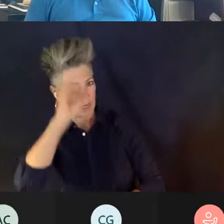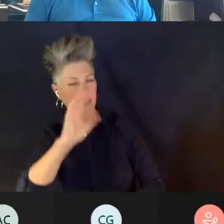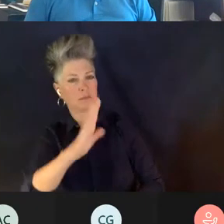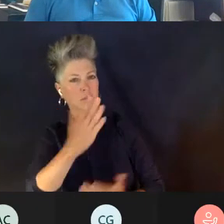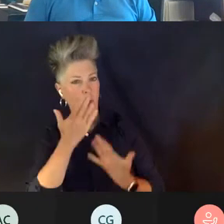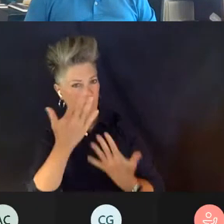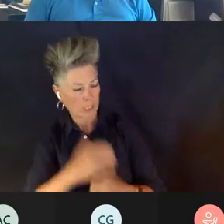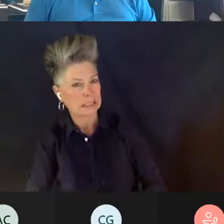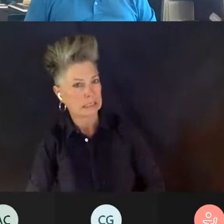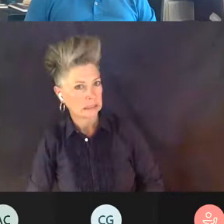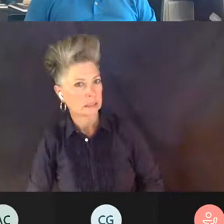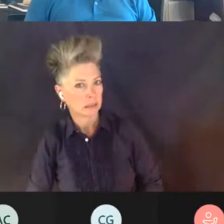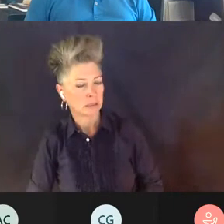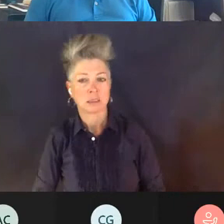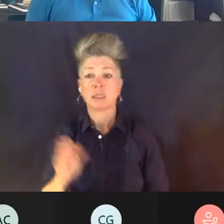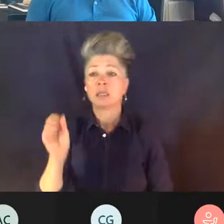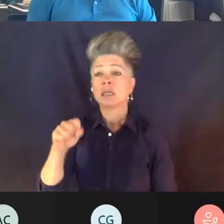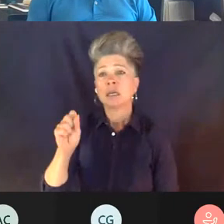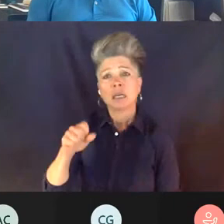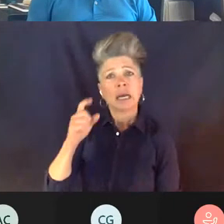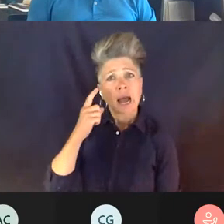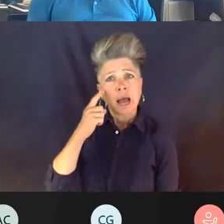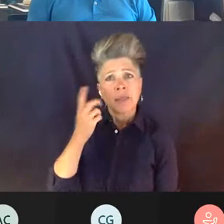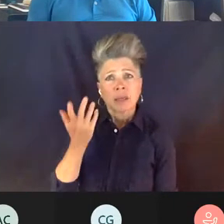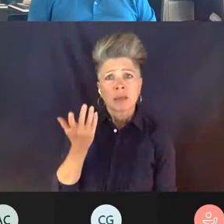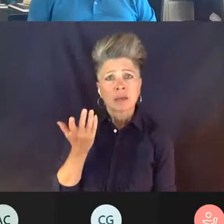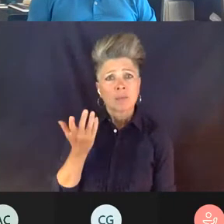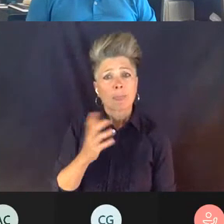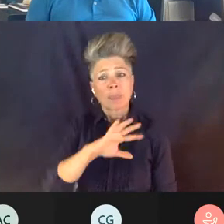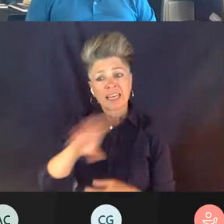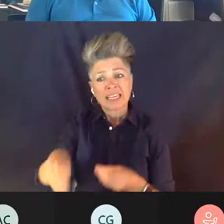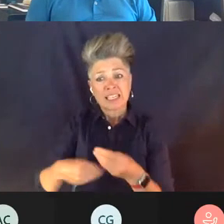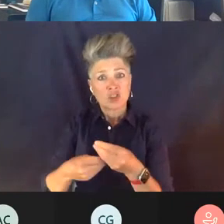I think maybe just to say, in addition to that,